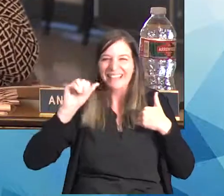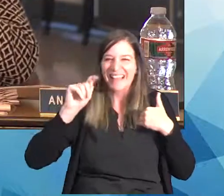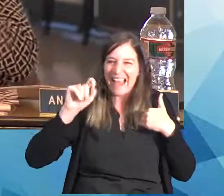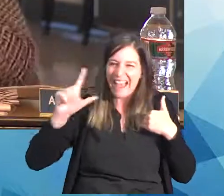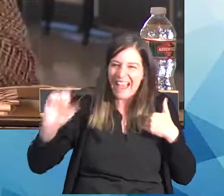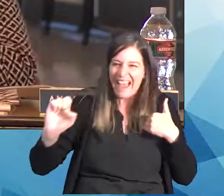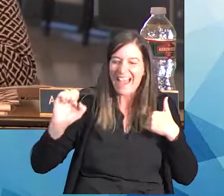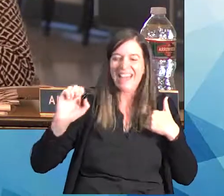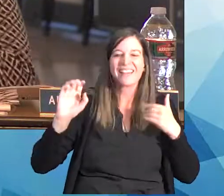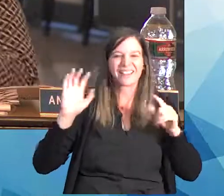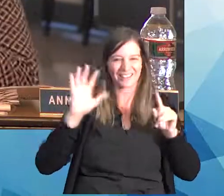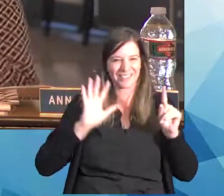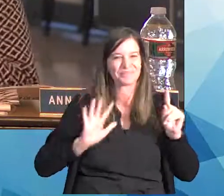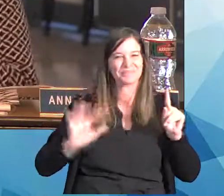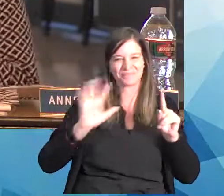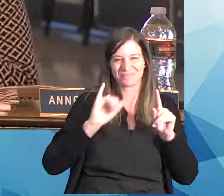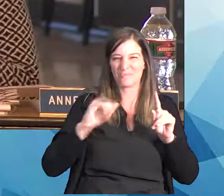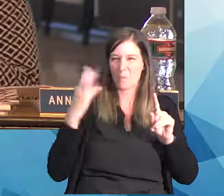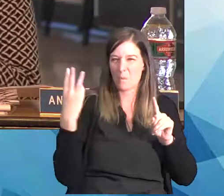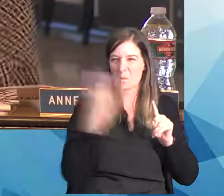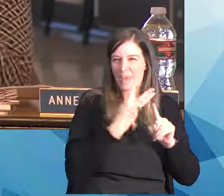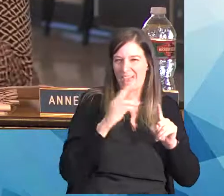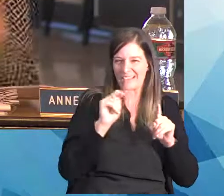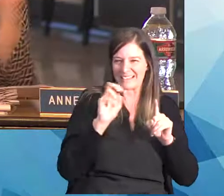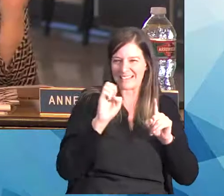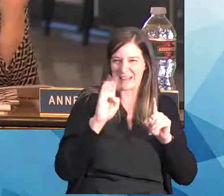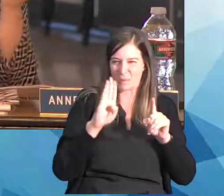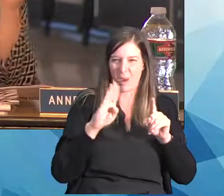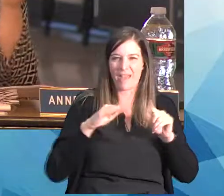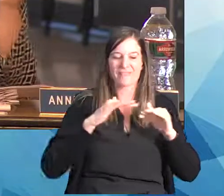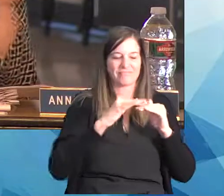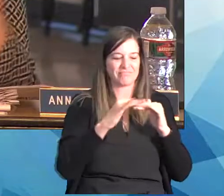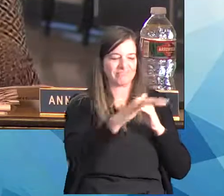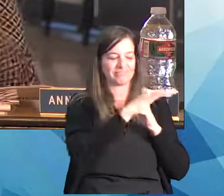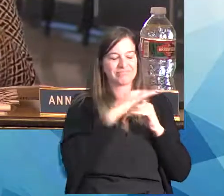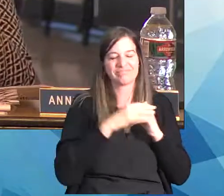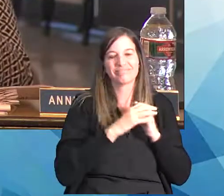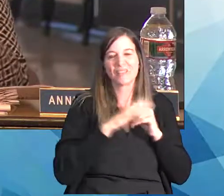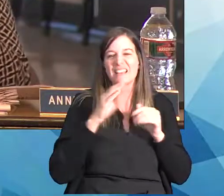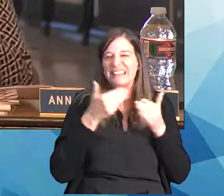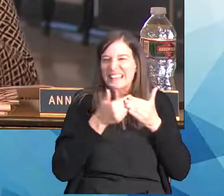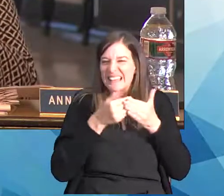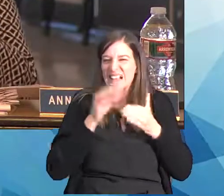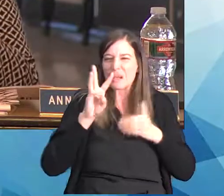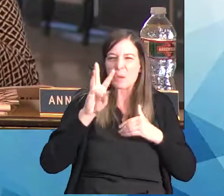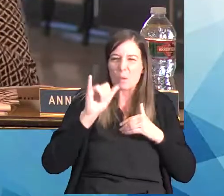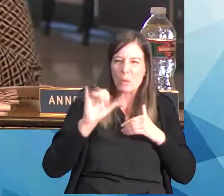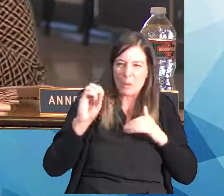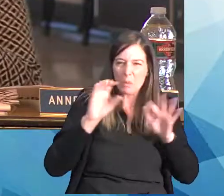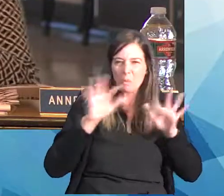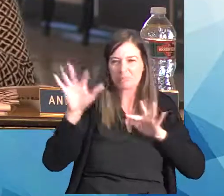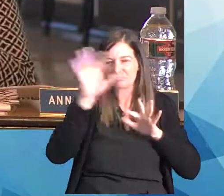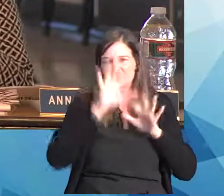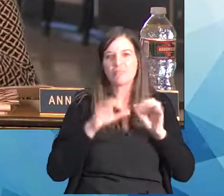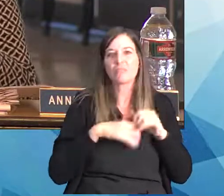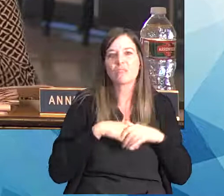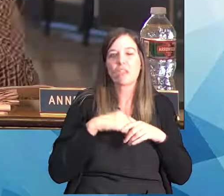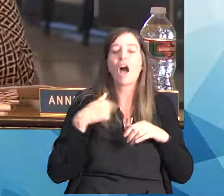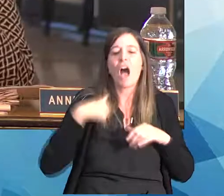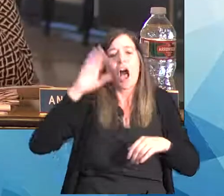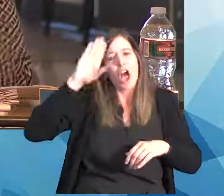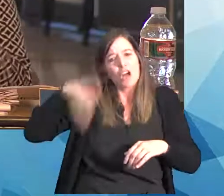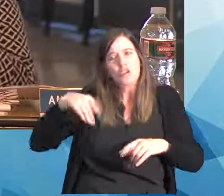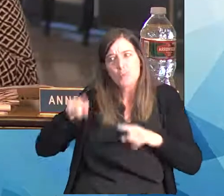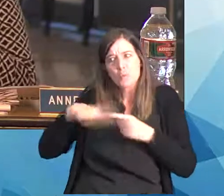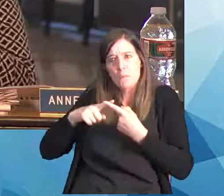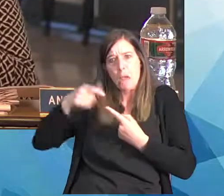western Nebraska, that area. So I knew about cattle, but what I didn't know is when we had